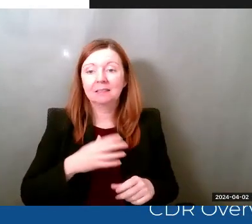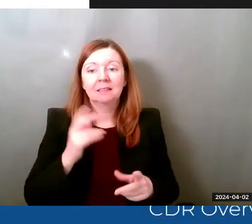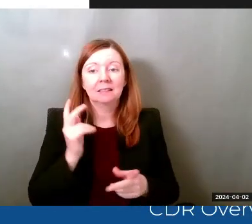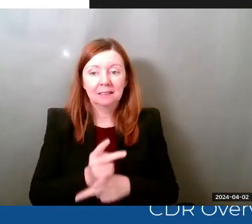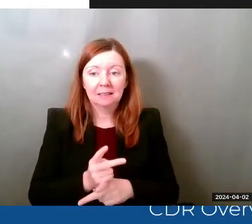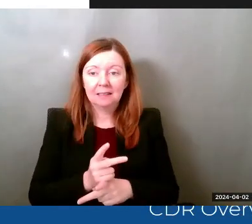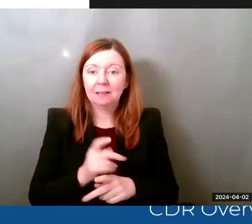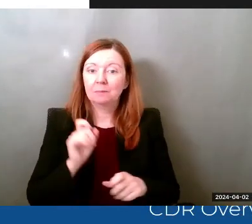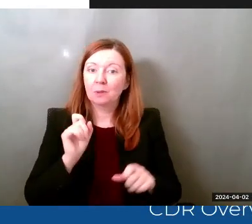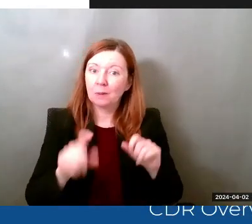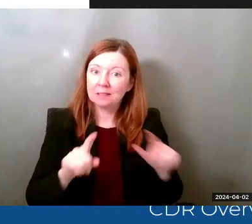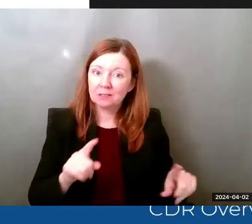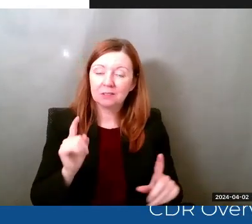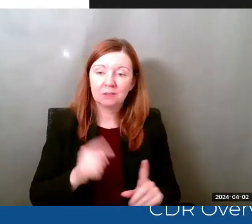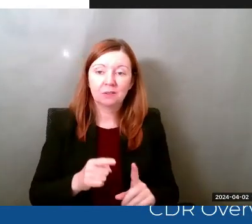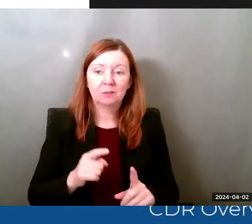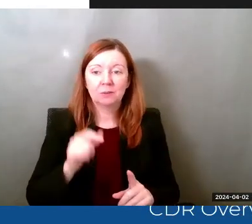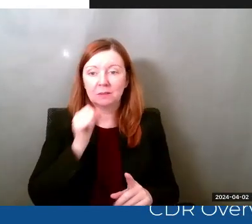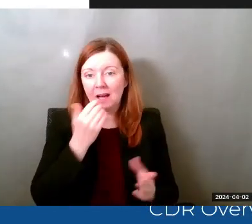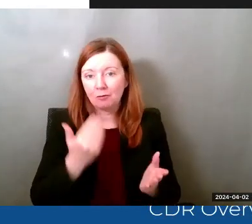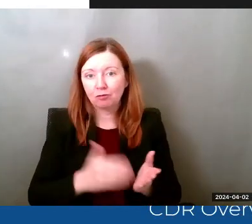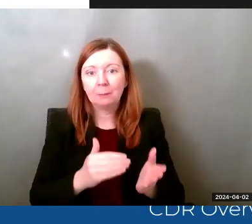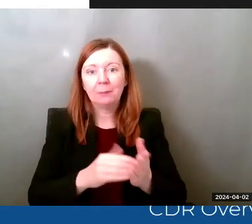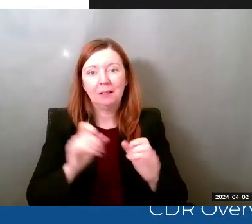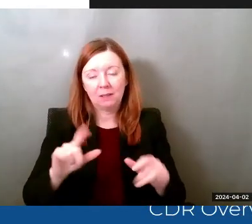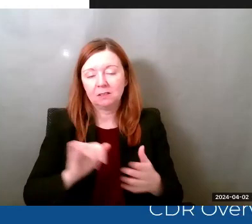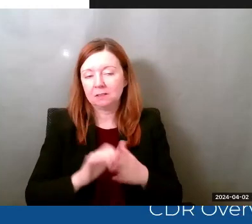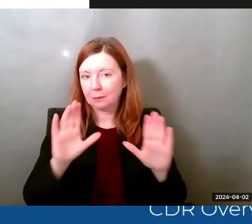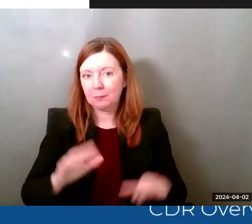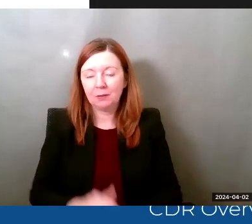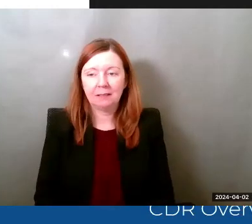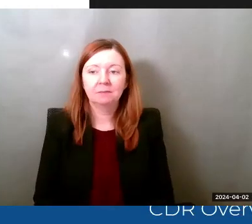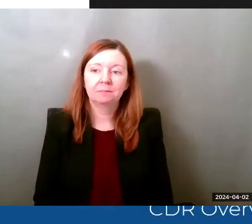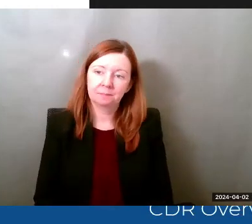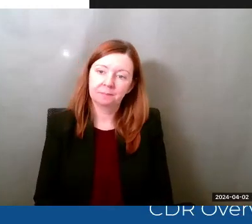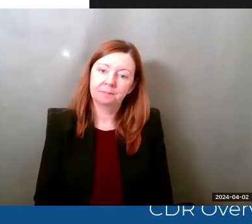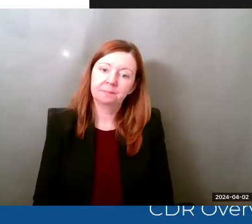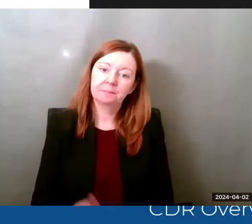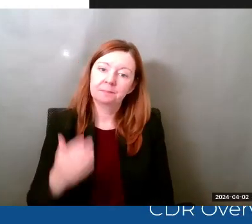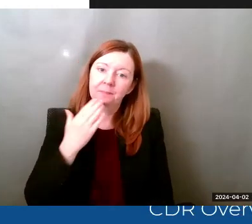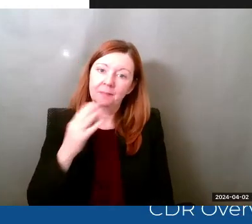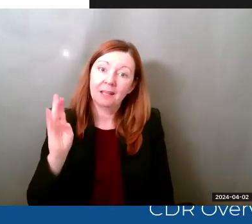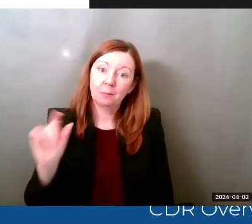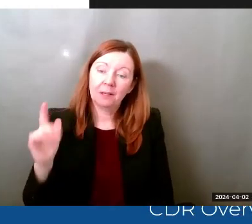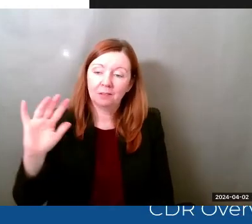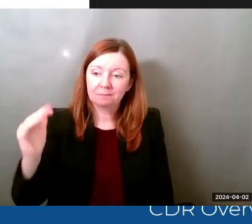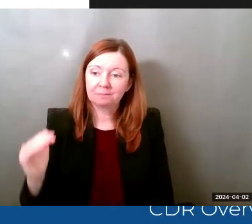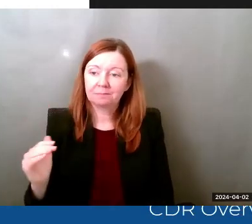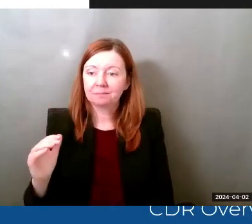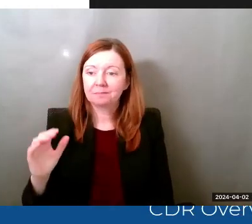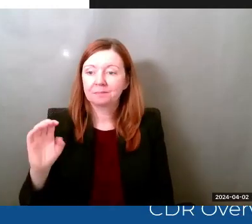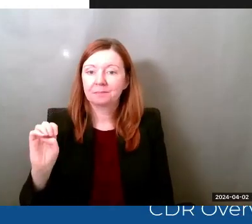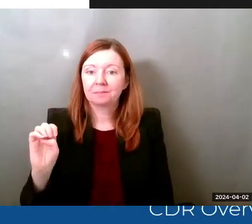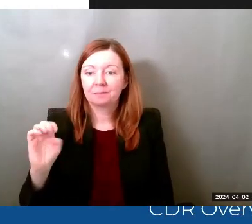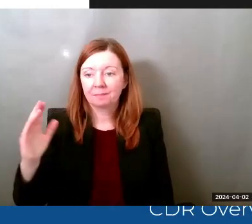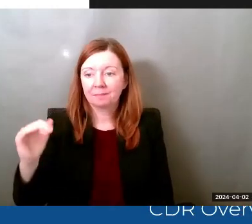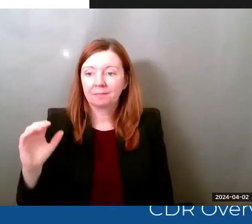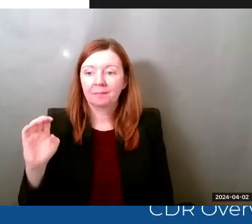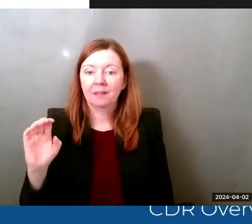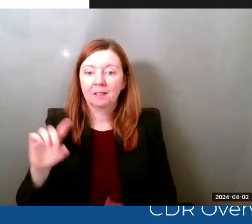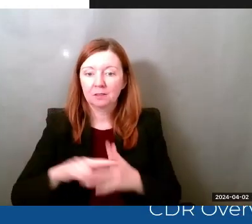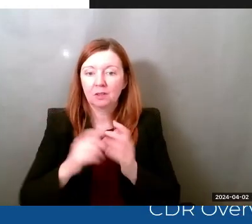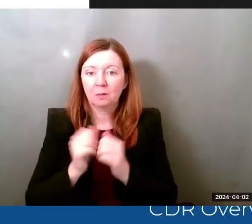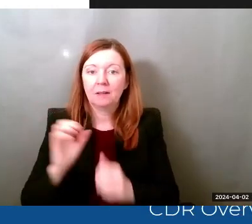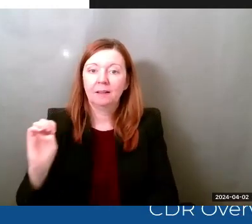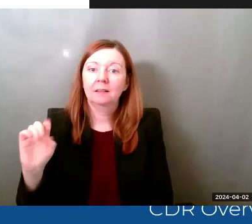the questions to not repeat questions would be great. Thank you, Michael. Our next 10, we'll start